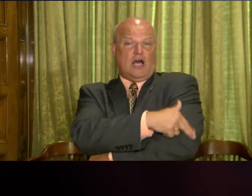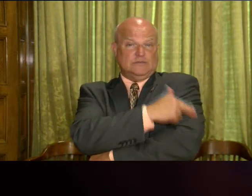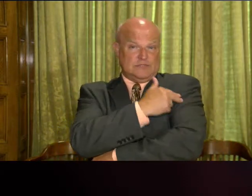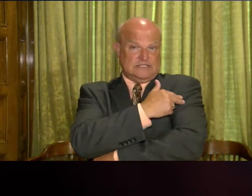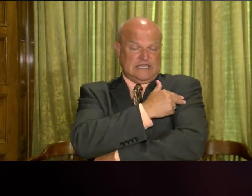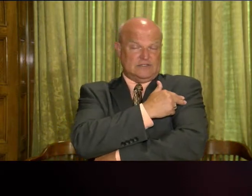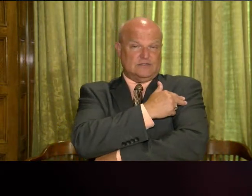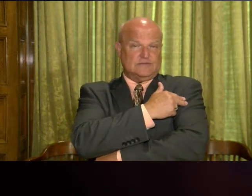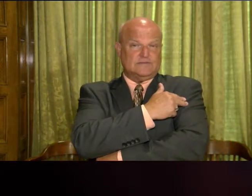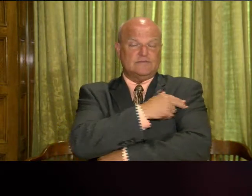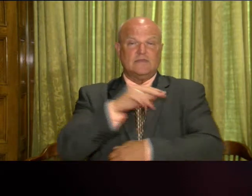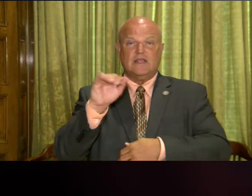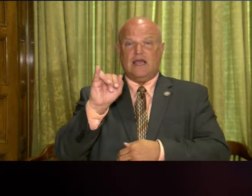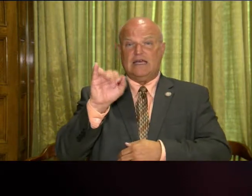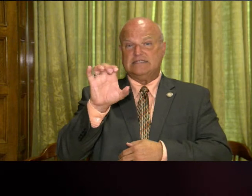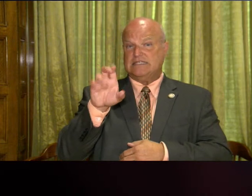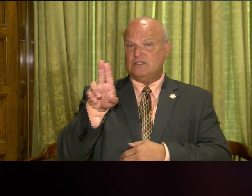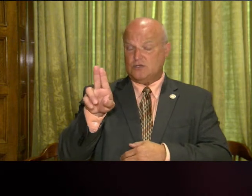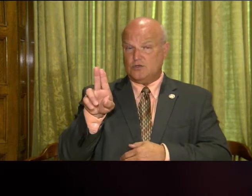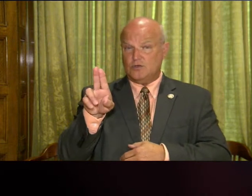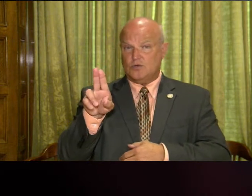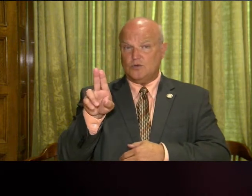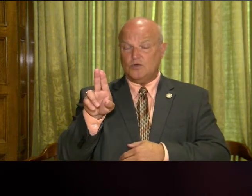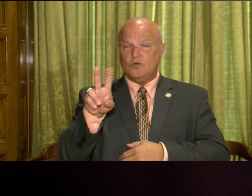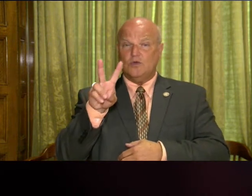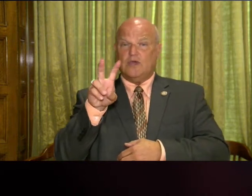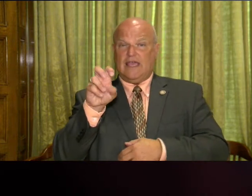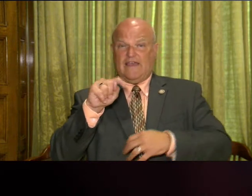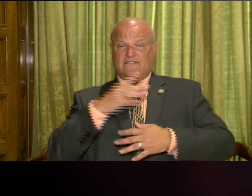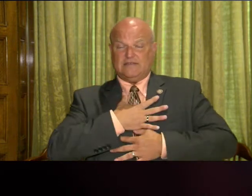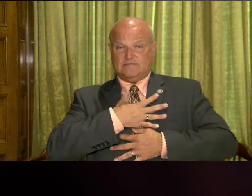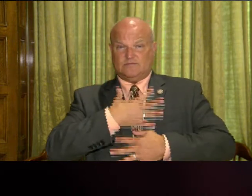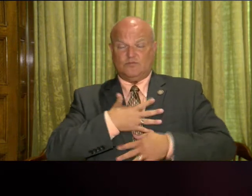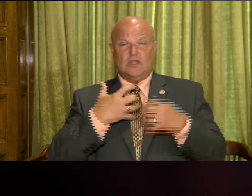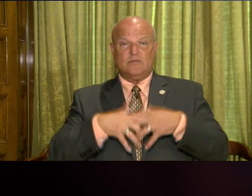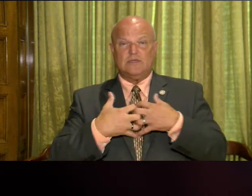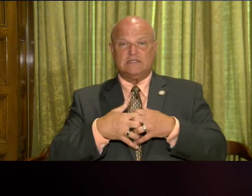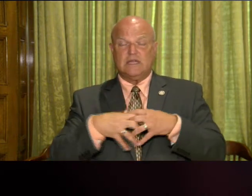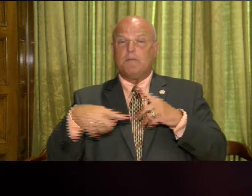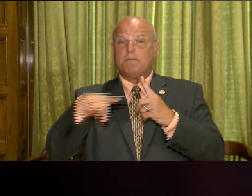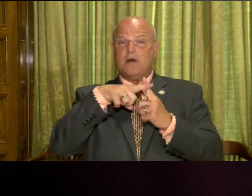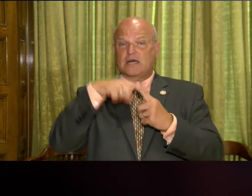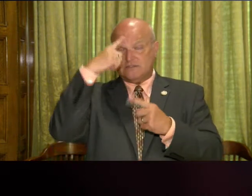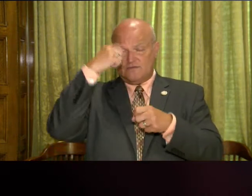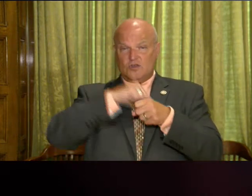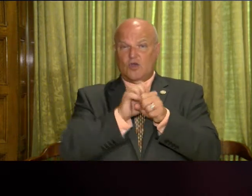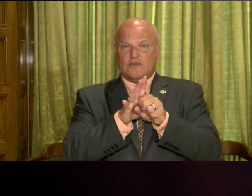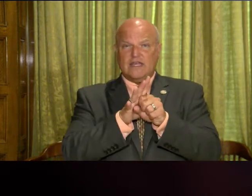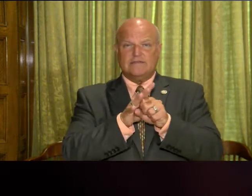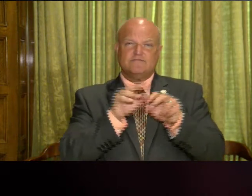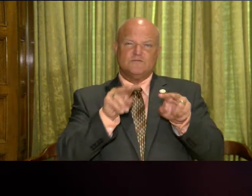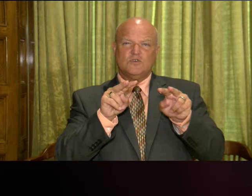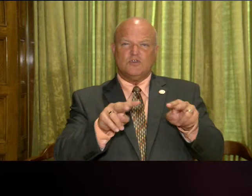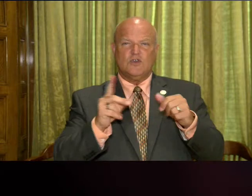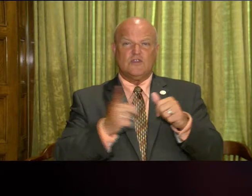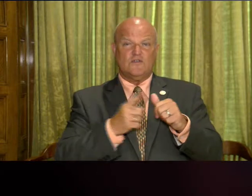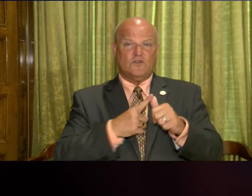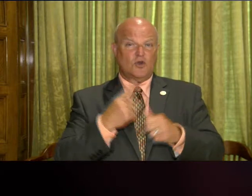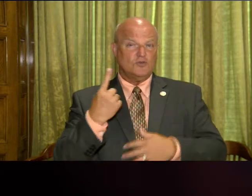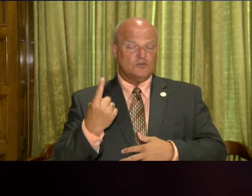hospitalizations, ICU admissions, and ventilated patients positive for COVID-19. So if you look here at the first